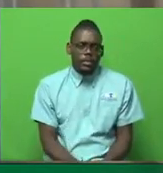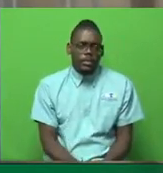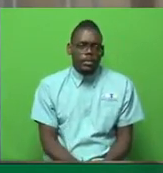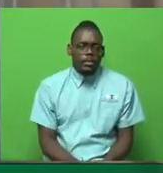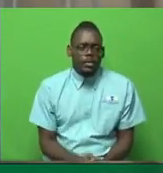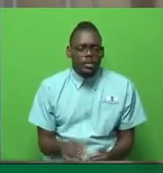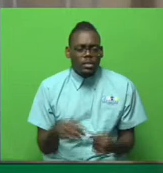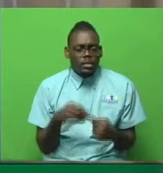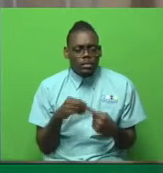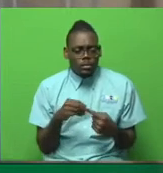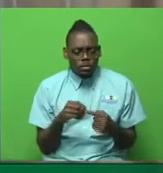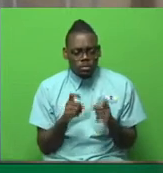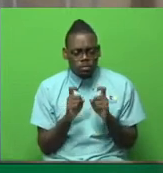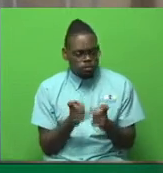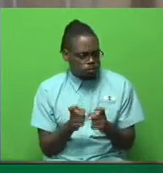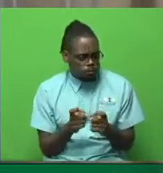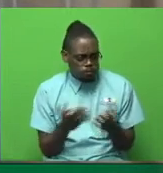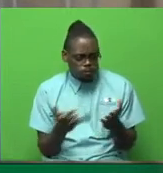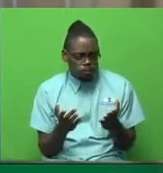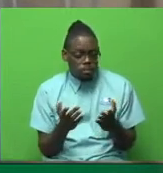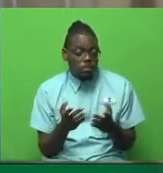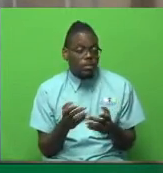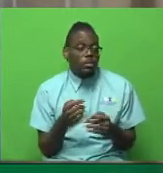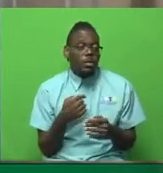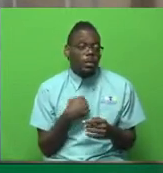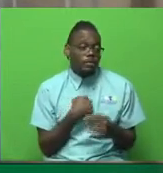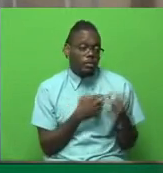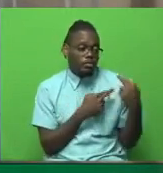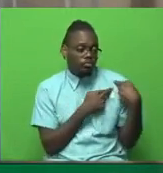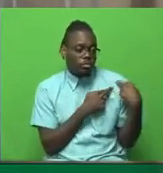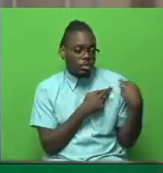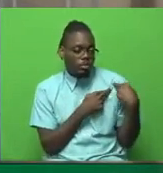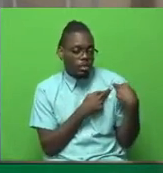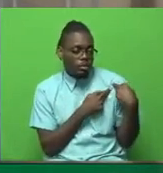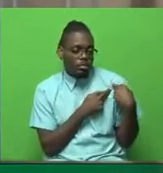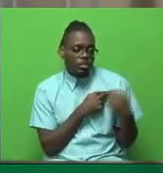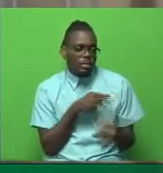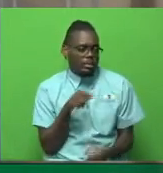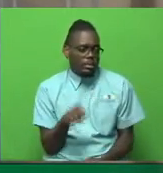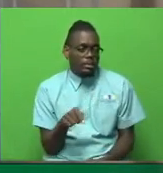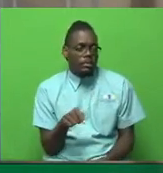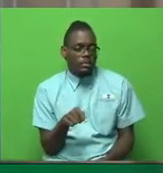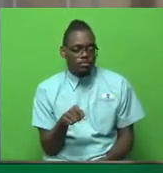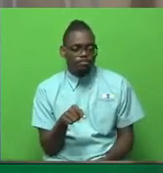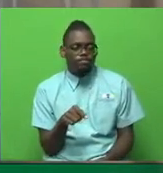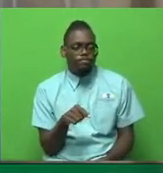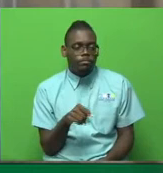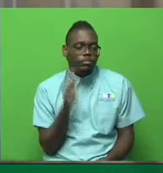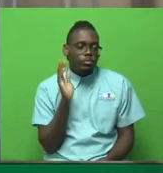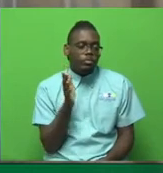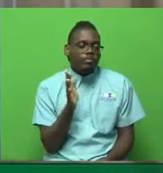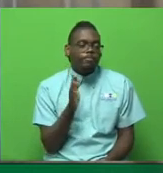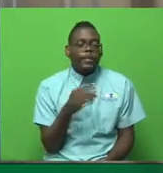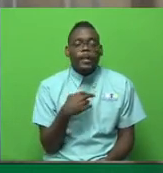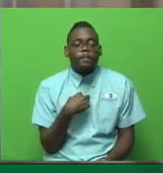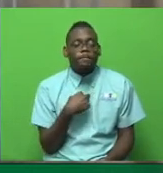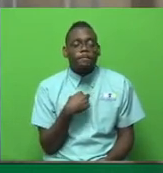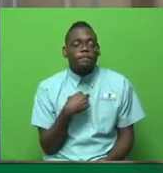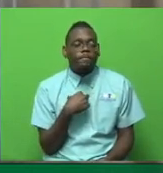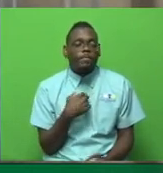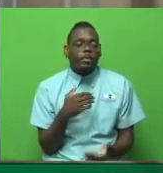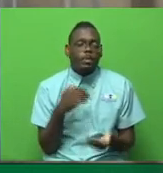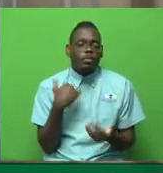previously nobody believes that this minister or the ministry or the government is going to ever reduce the price of fuel even